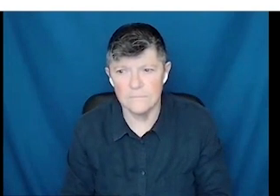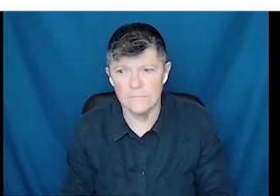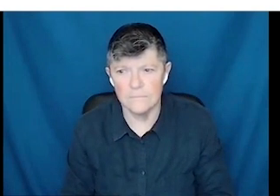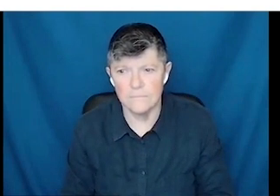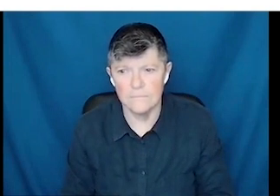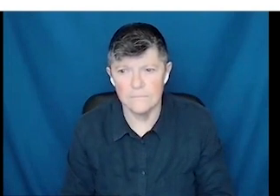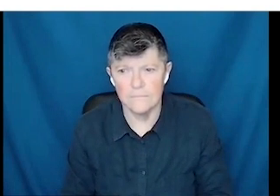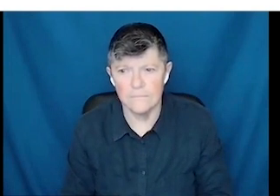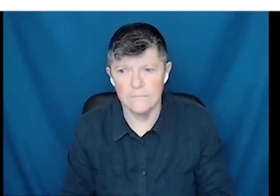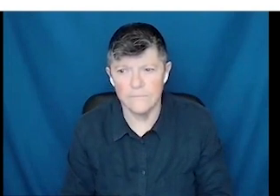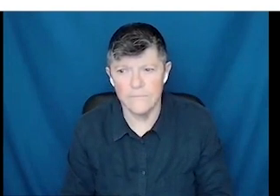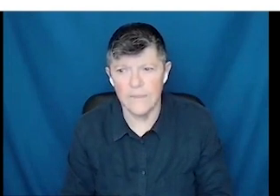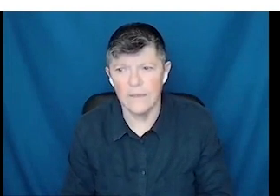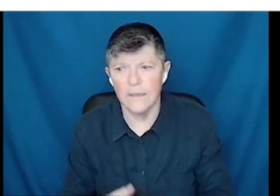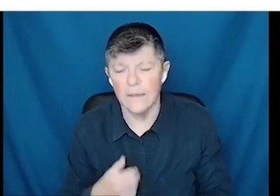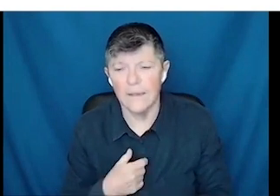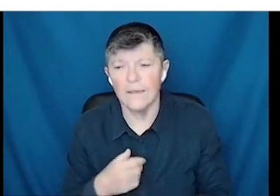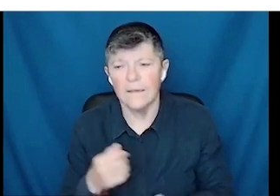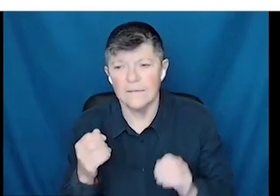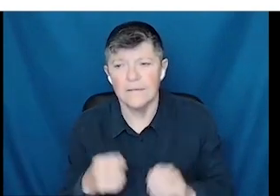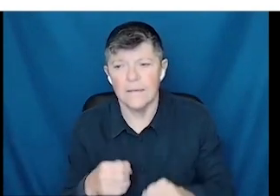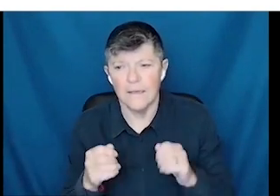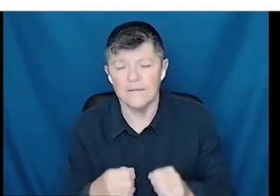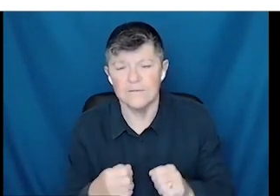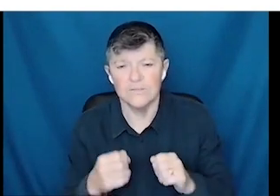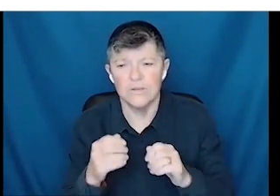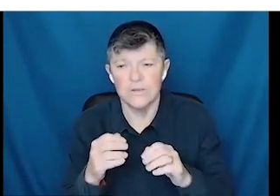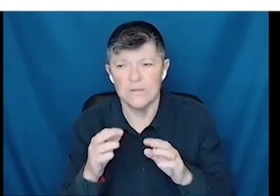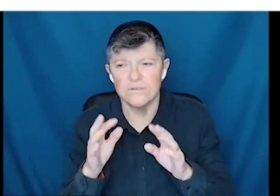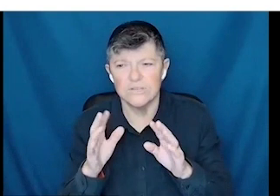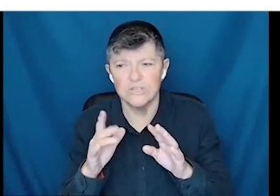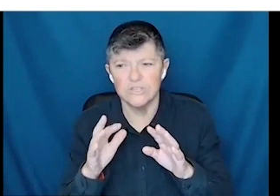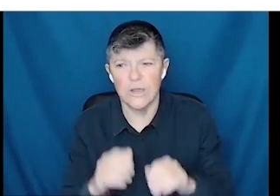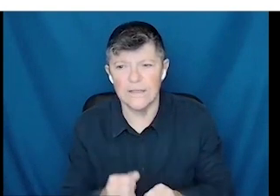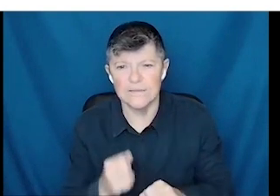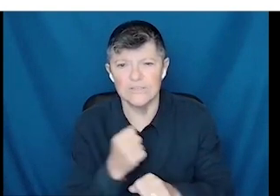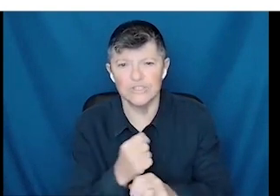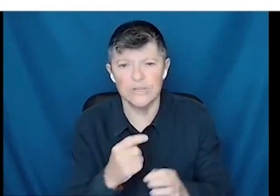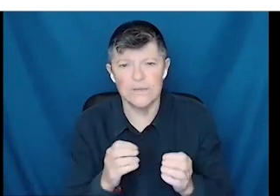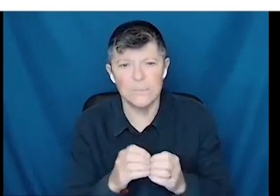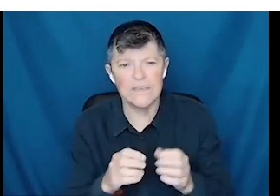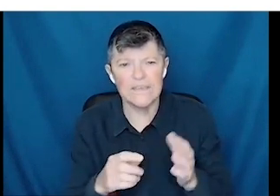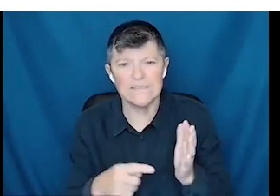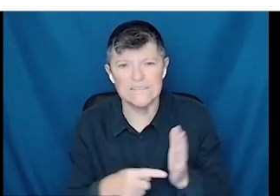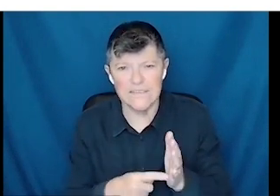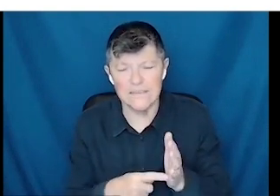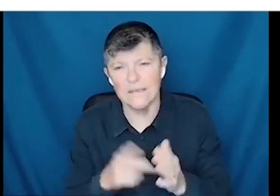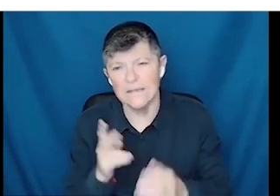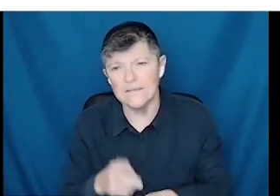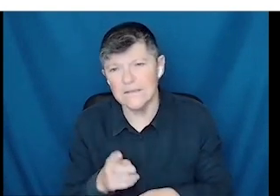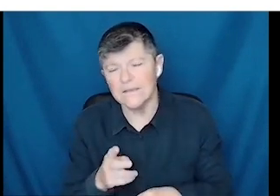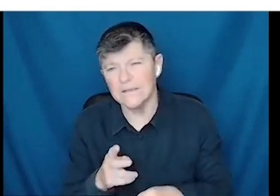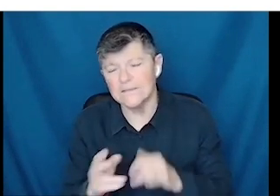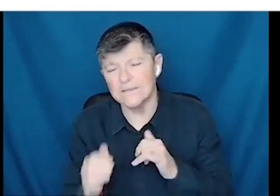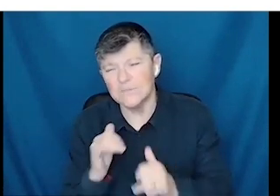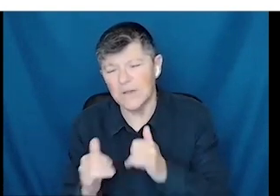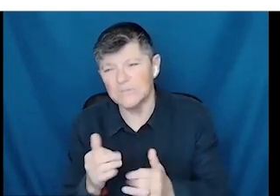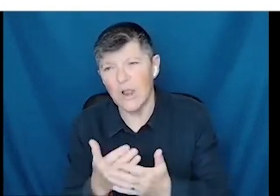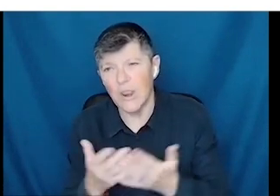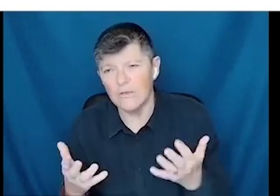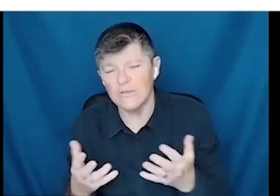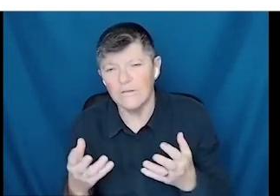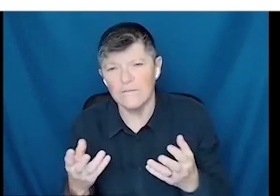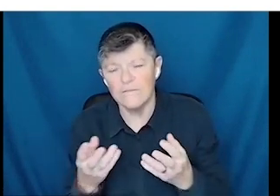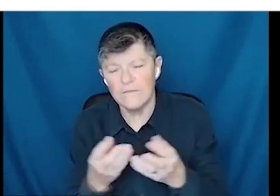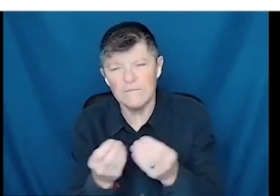Yeah, so the thing with ChatGPT is sometimes it gives a lot of like fluffy language. It's not very